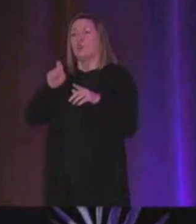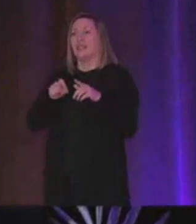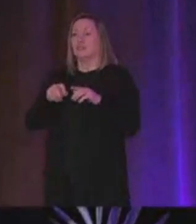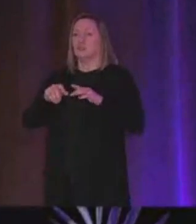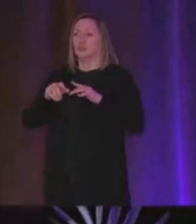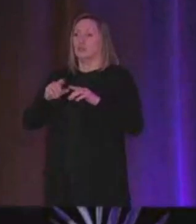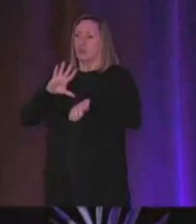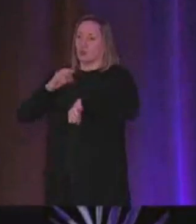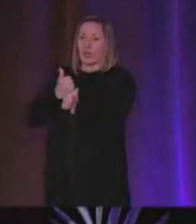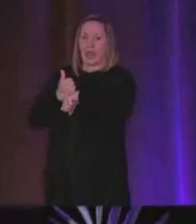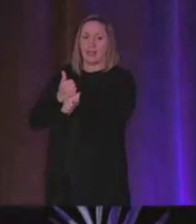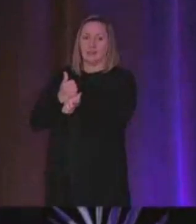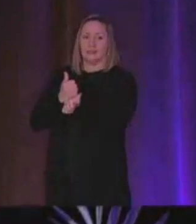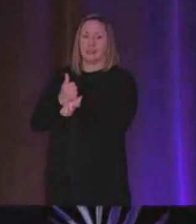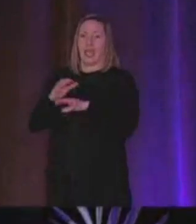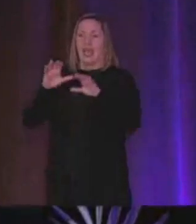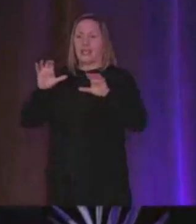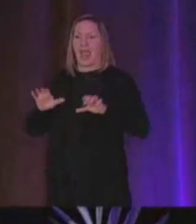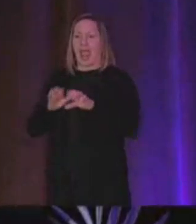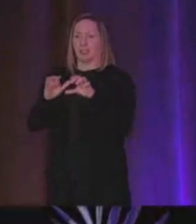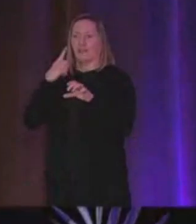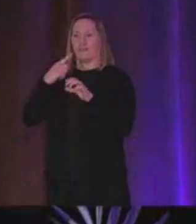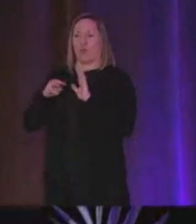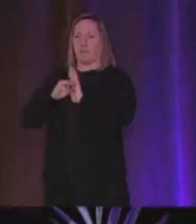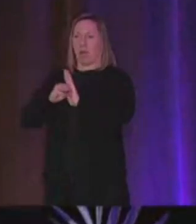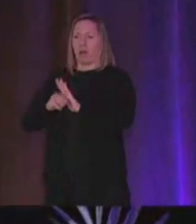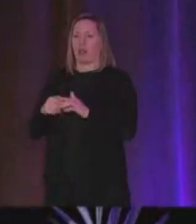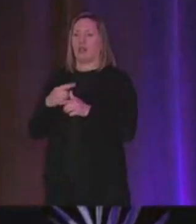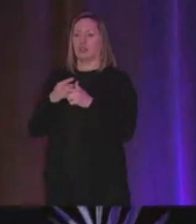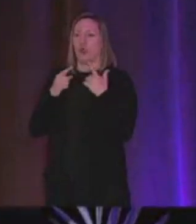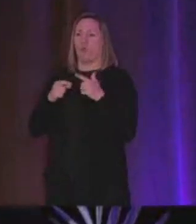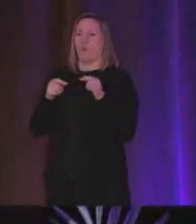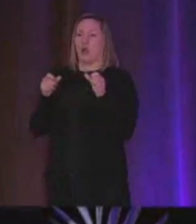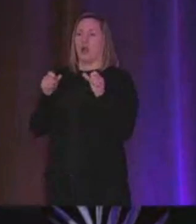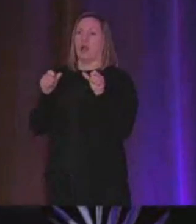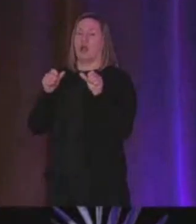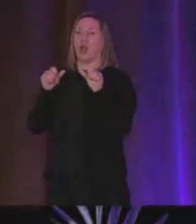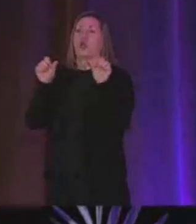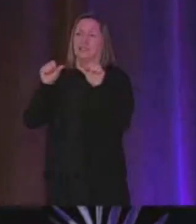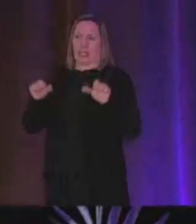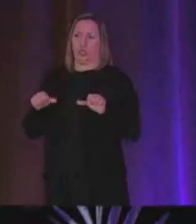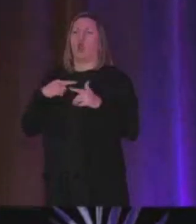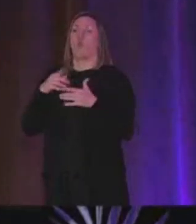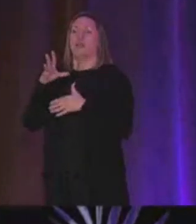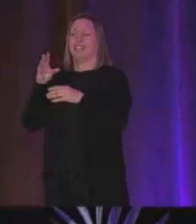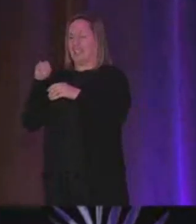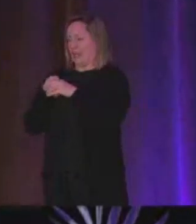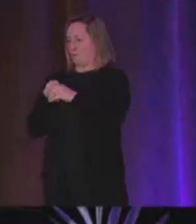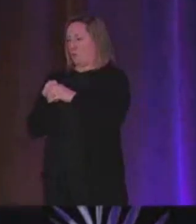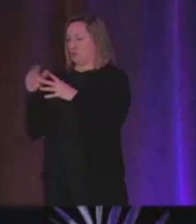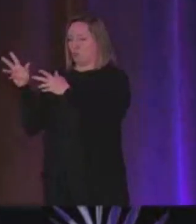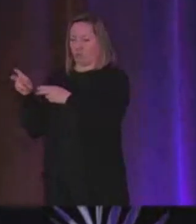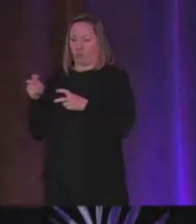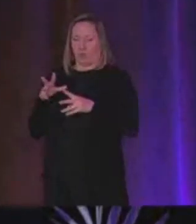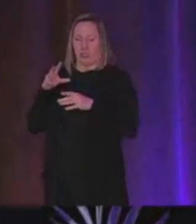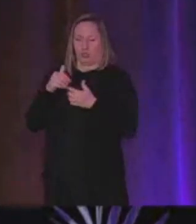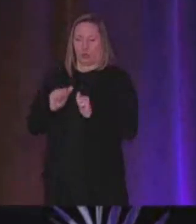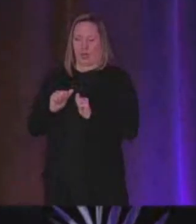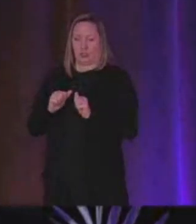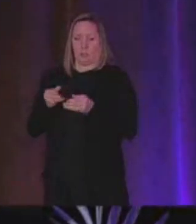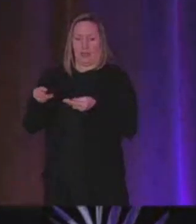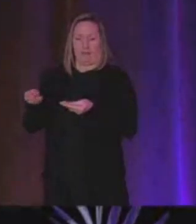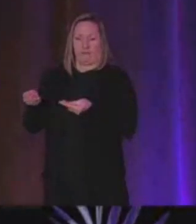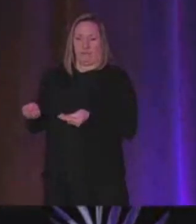an architecture of the model. So firstly, we'll provide what is the input dimension of the input that you're trying to, the input that you will be feeding